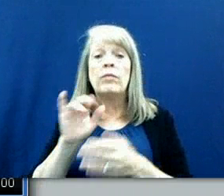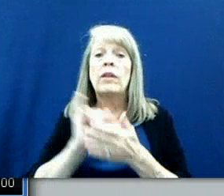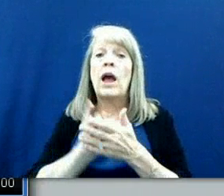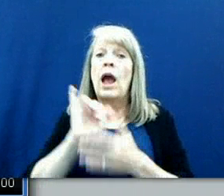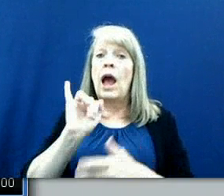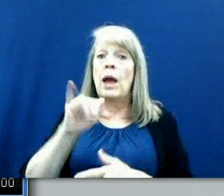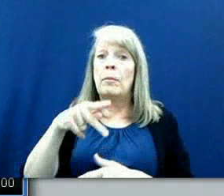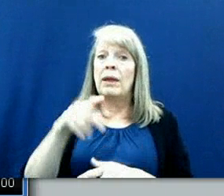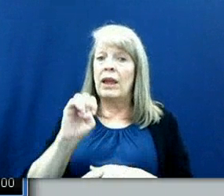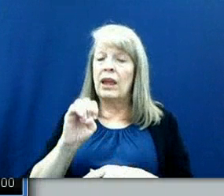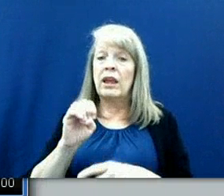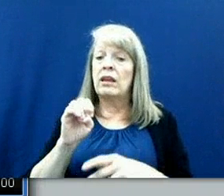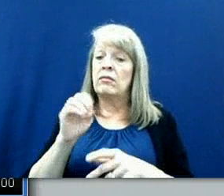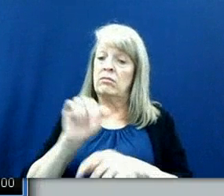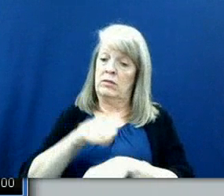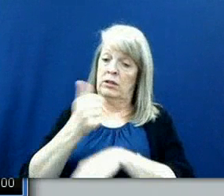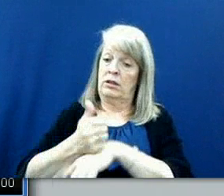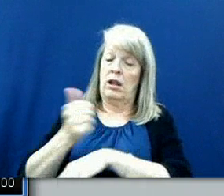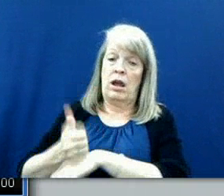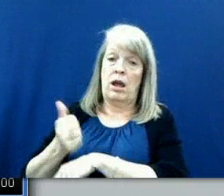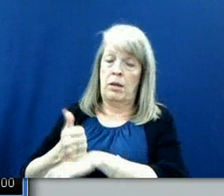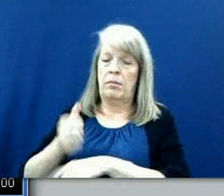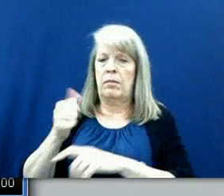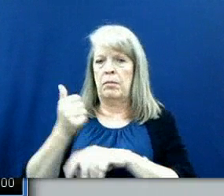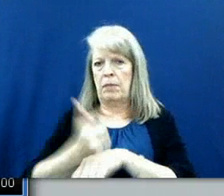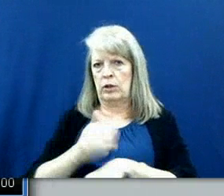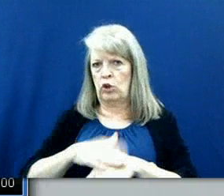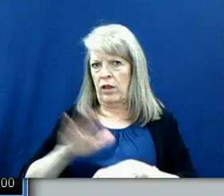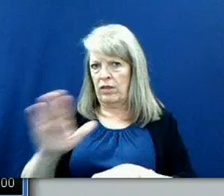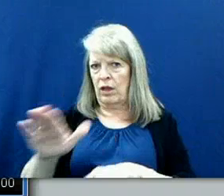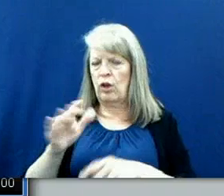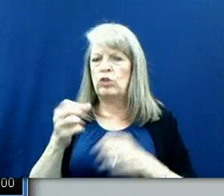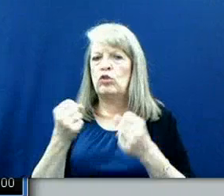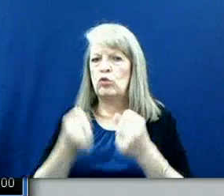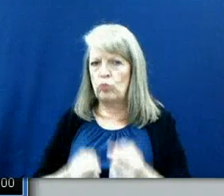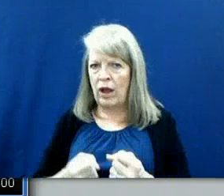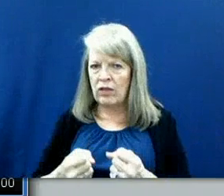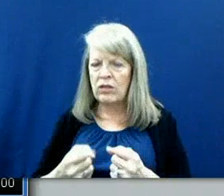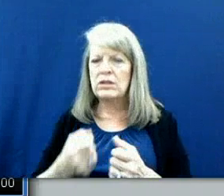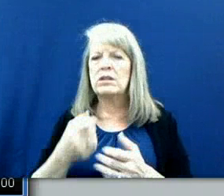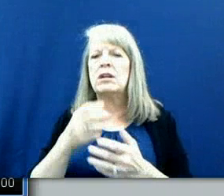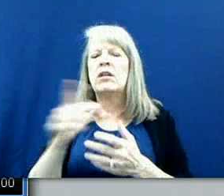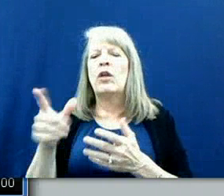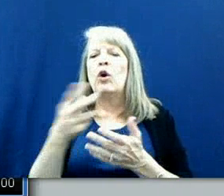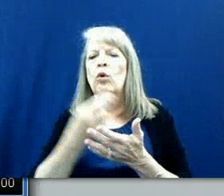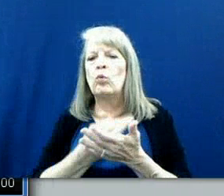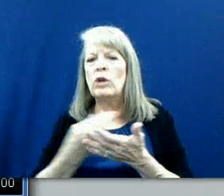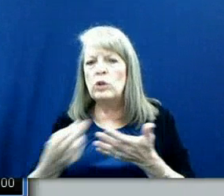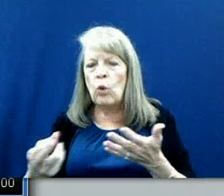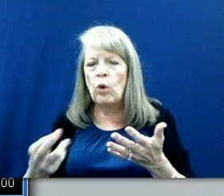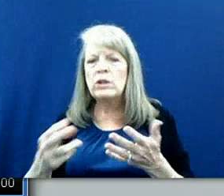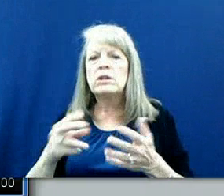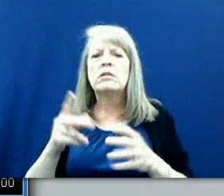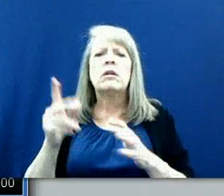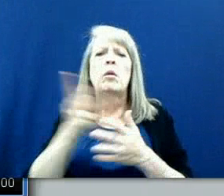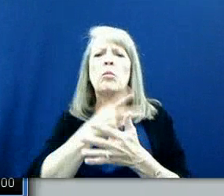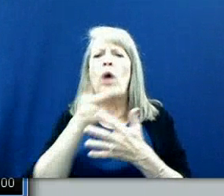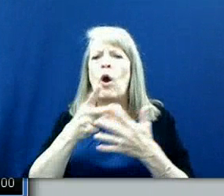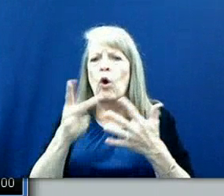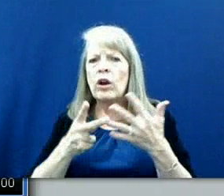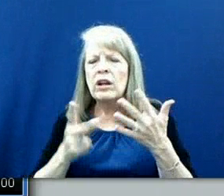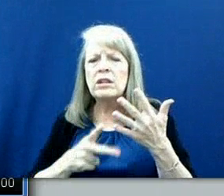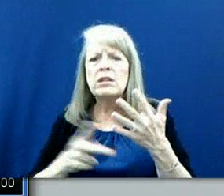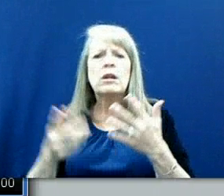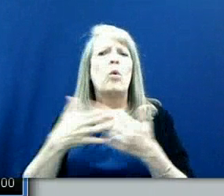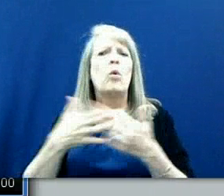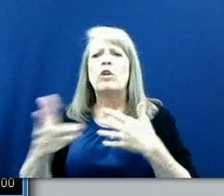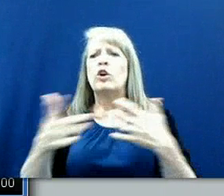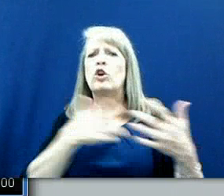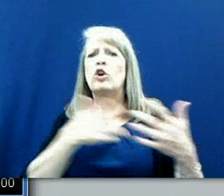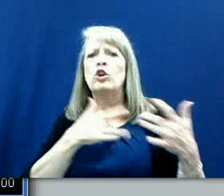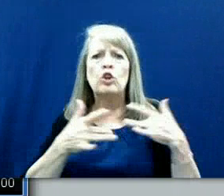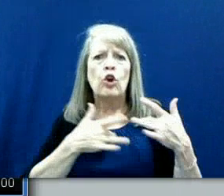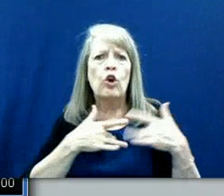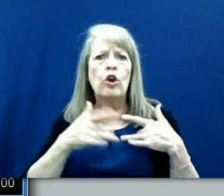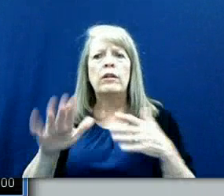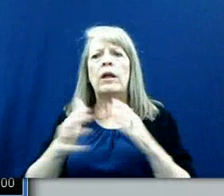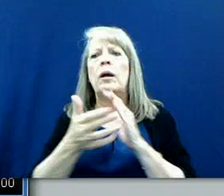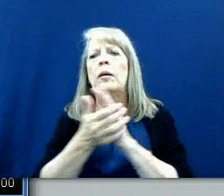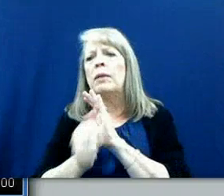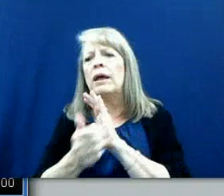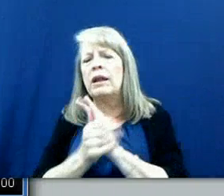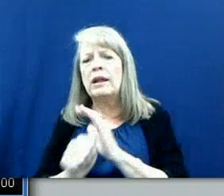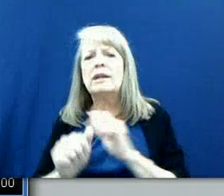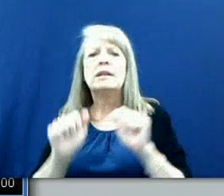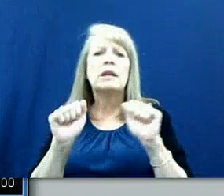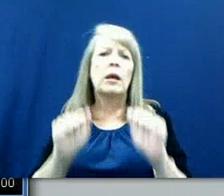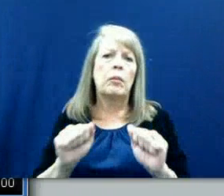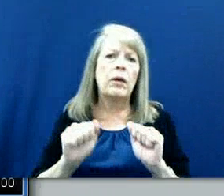strengths, resources, priorities, concerns, abilities, capabilities,